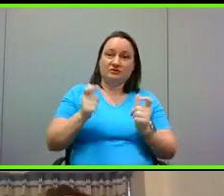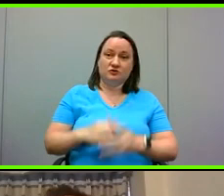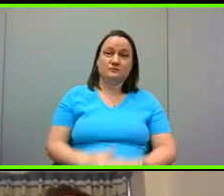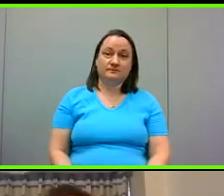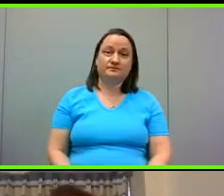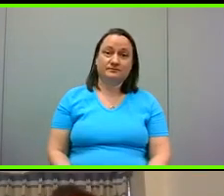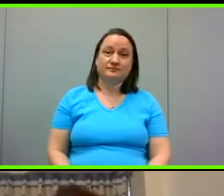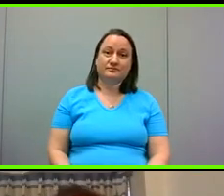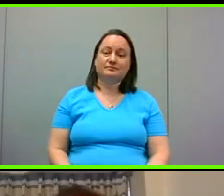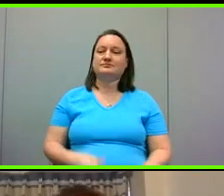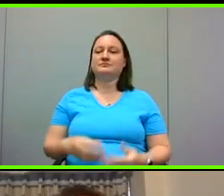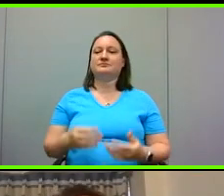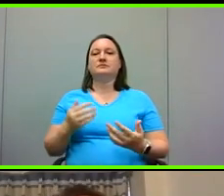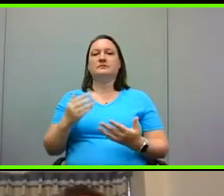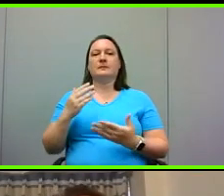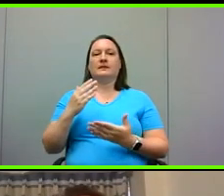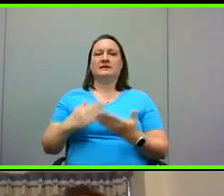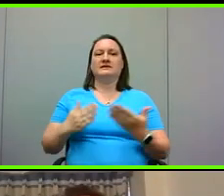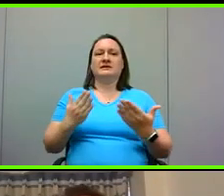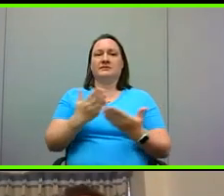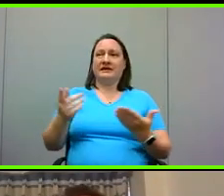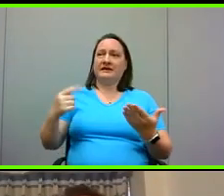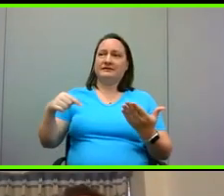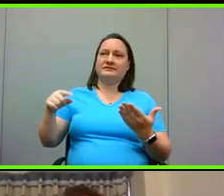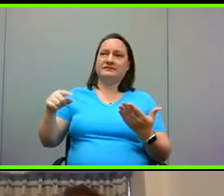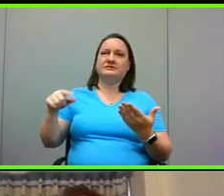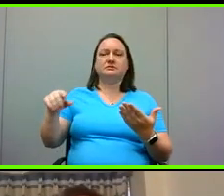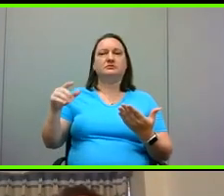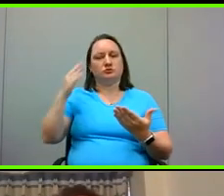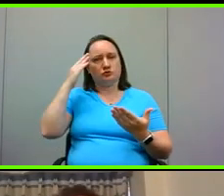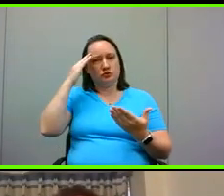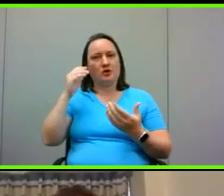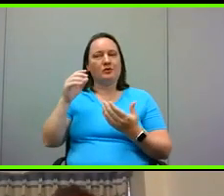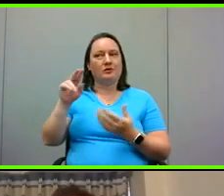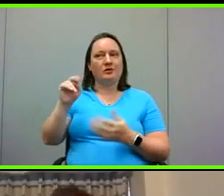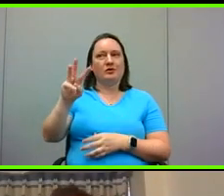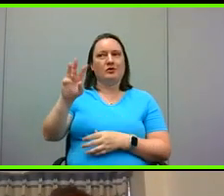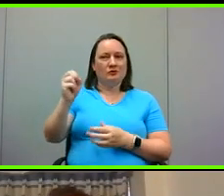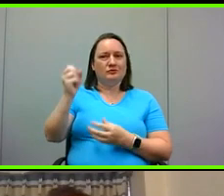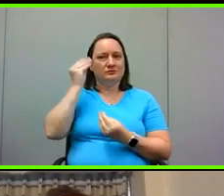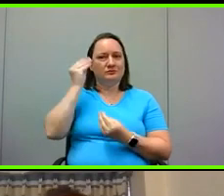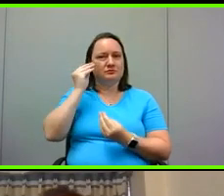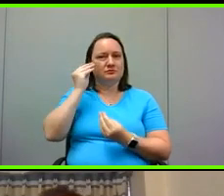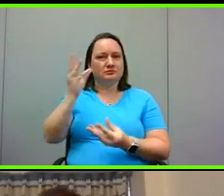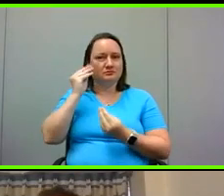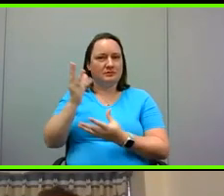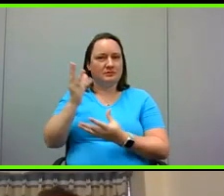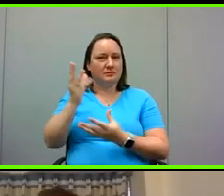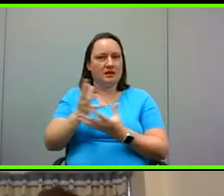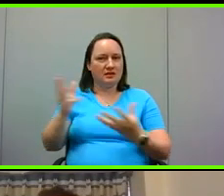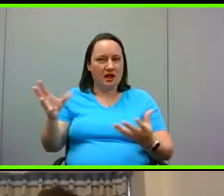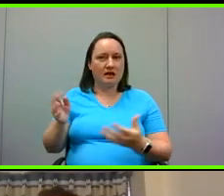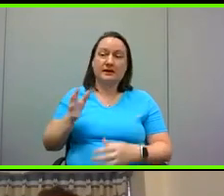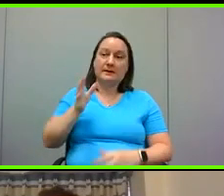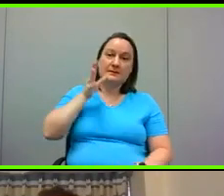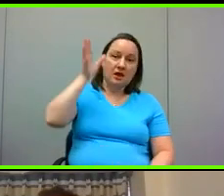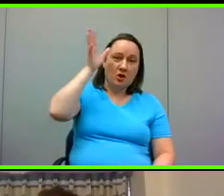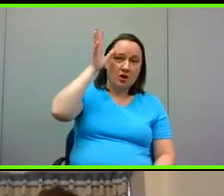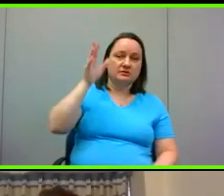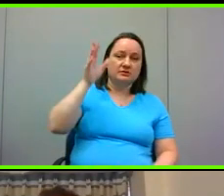every news report you're seeing, though, is that as parents are at home with young children and students, they have had